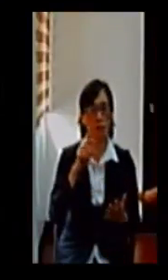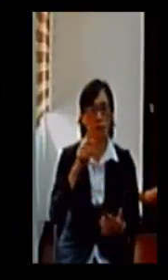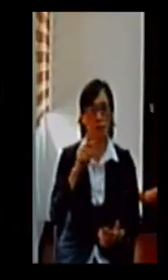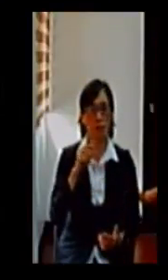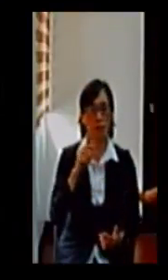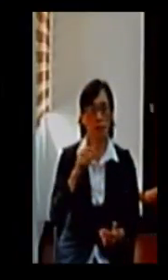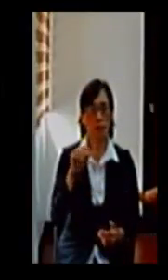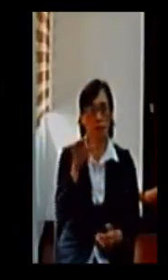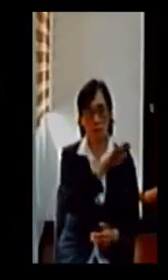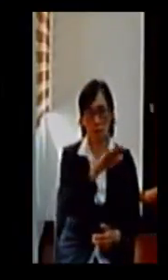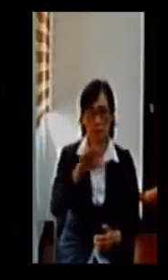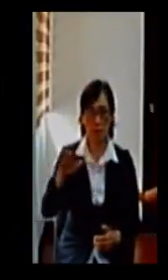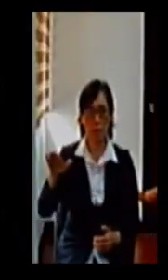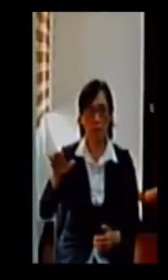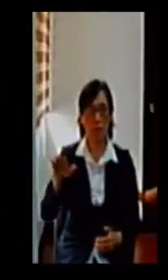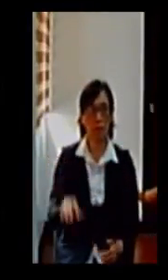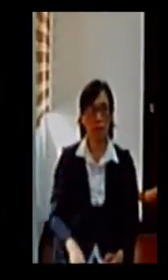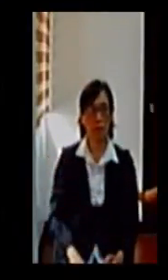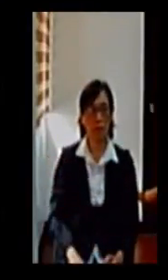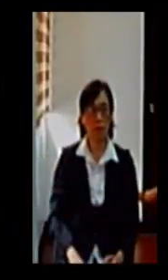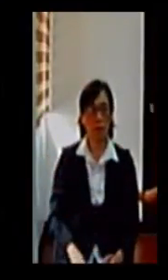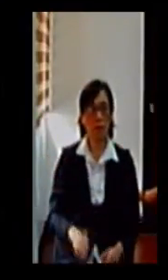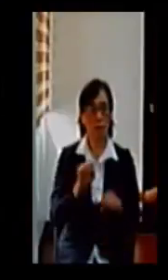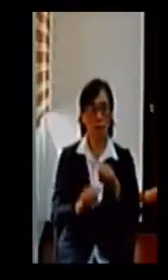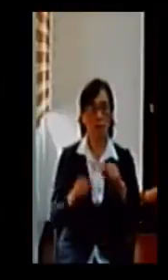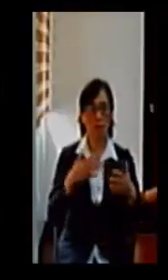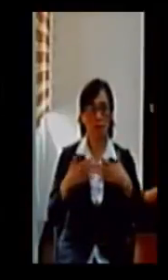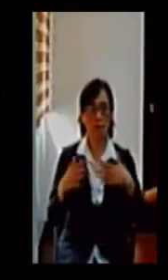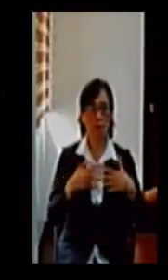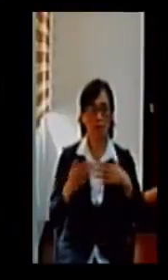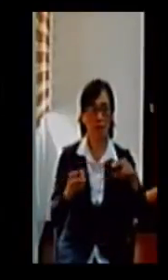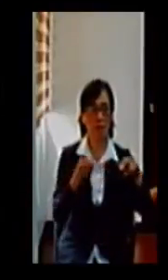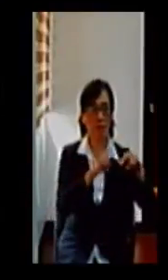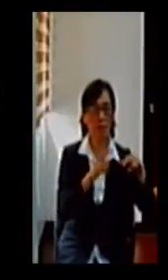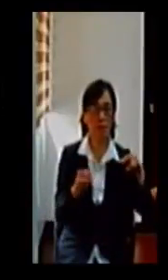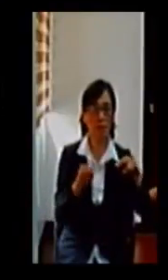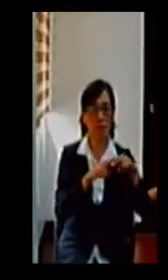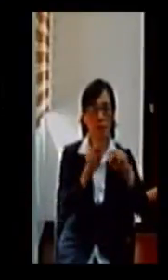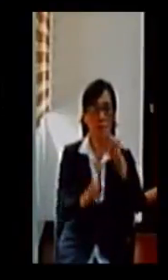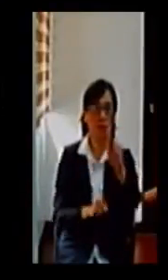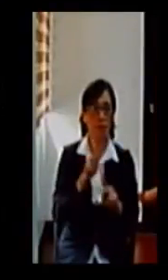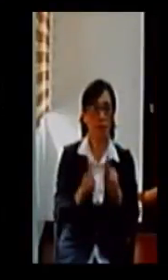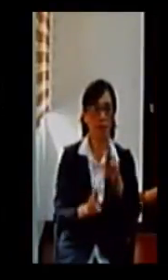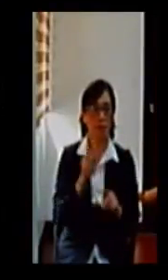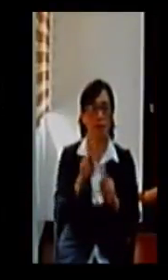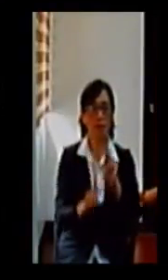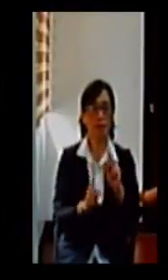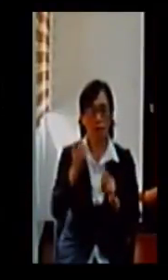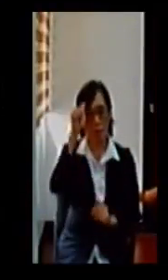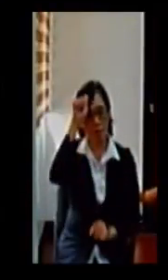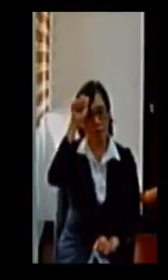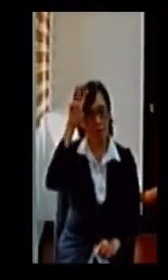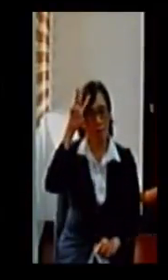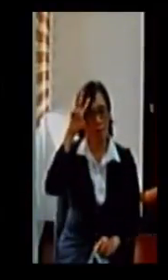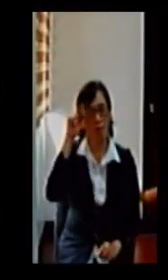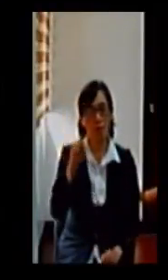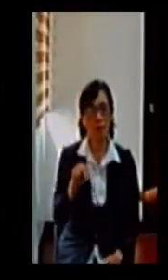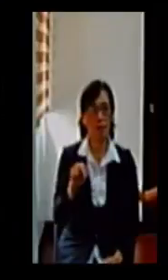like plateaued. Mm-hmm. You know? So even though there's an increase in the population, people have become much more aware about the need